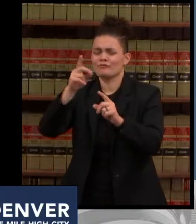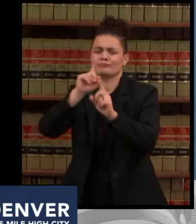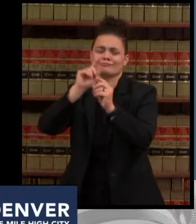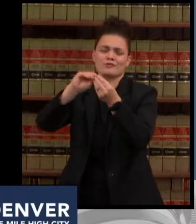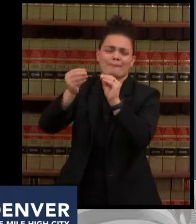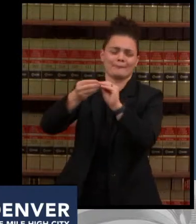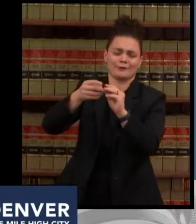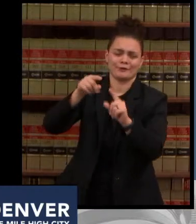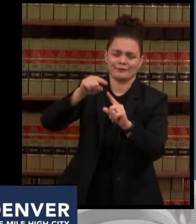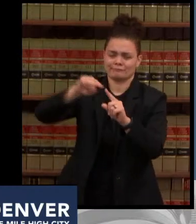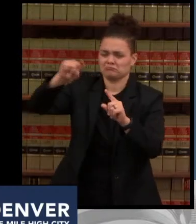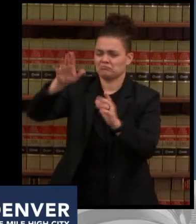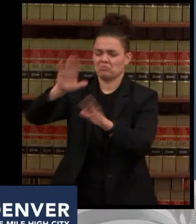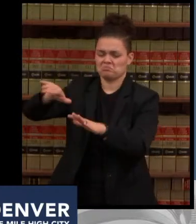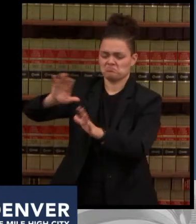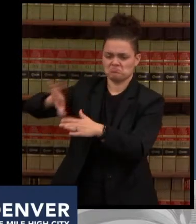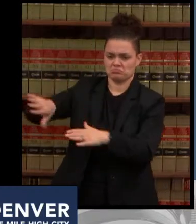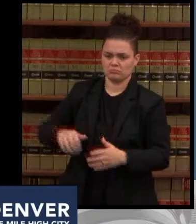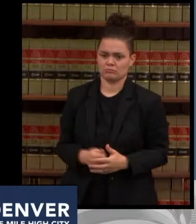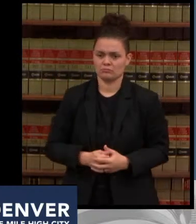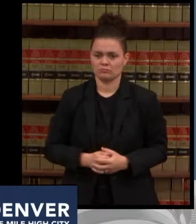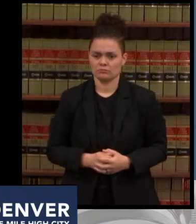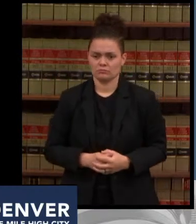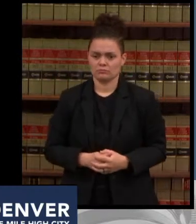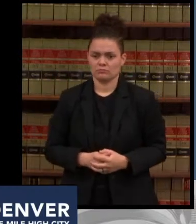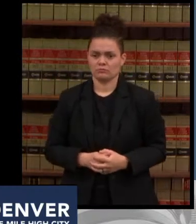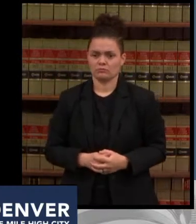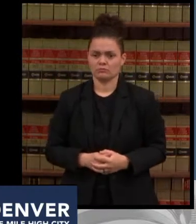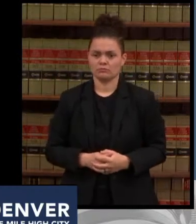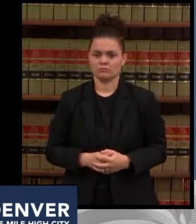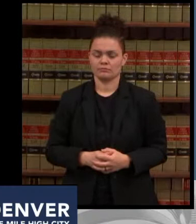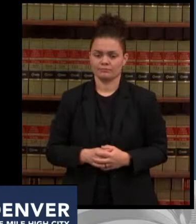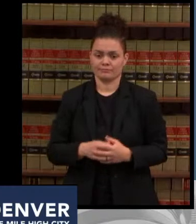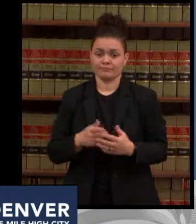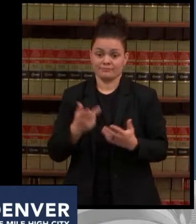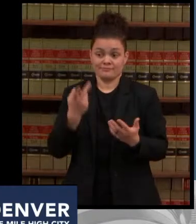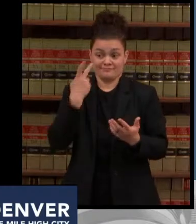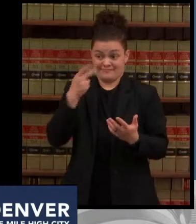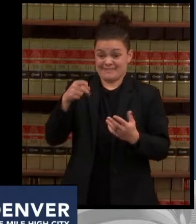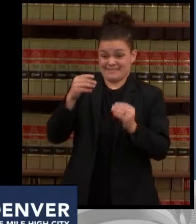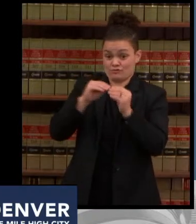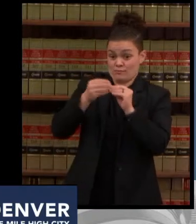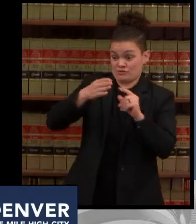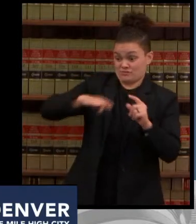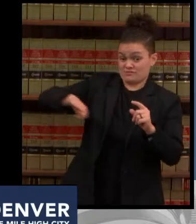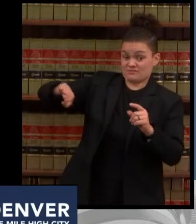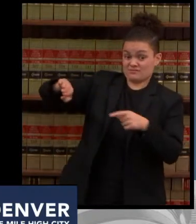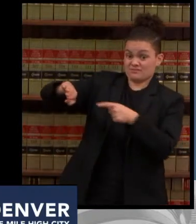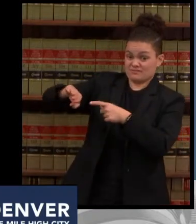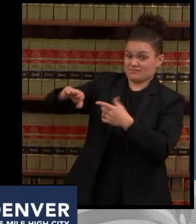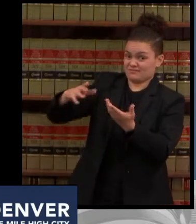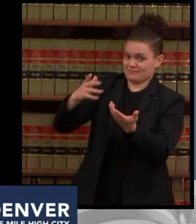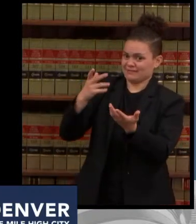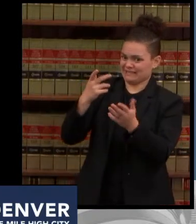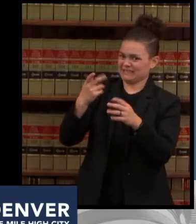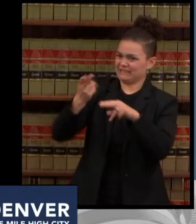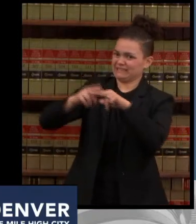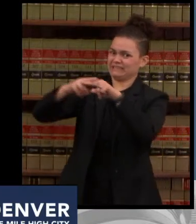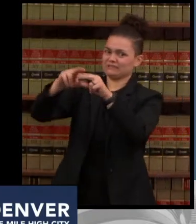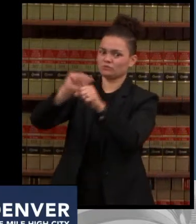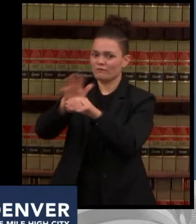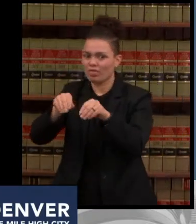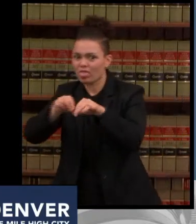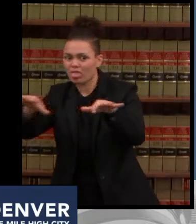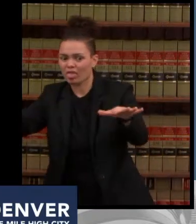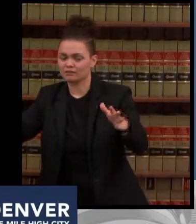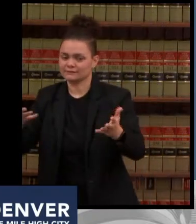case scenario right here. We need to drive numbers down. The only way to do that is to get vaccinated. Next slide, please. So